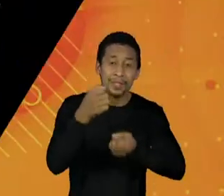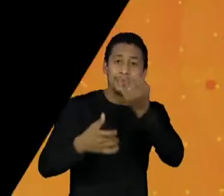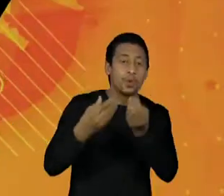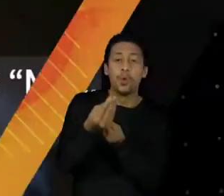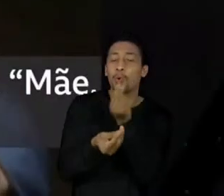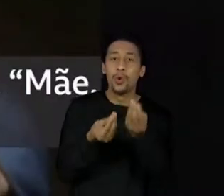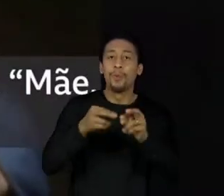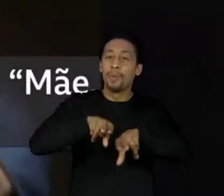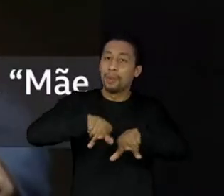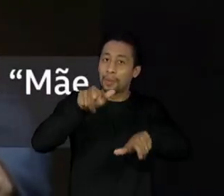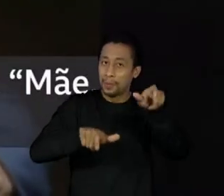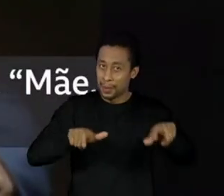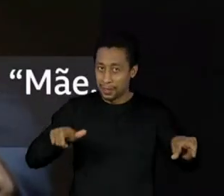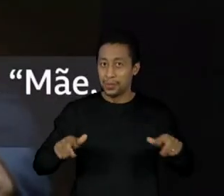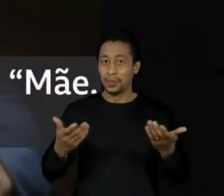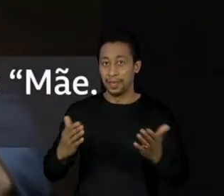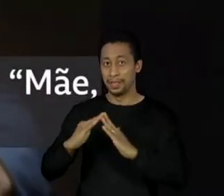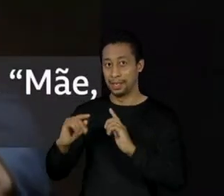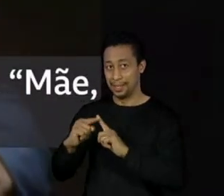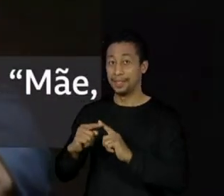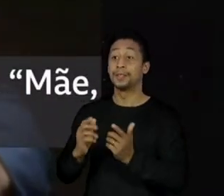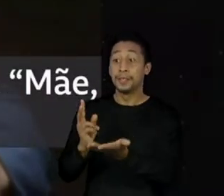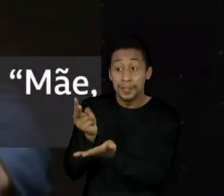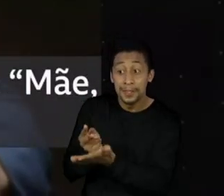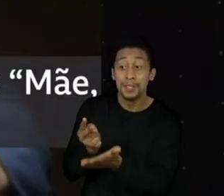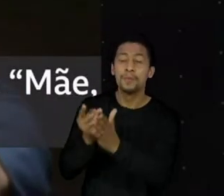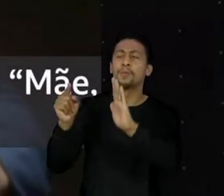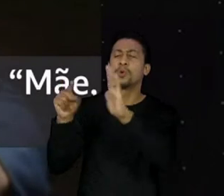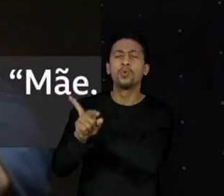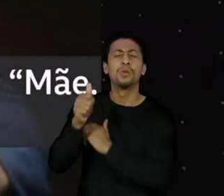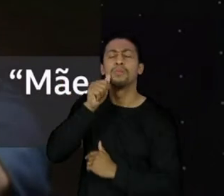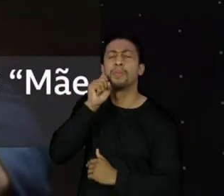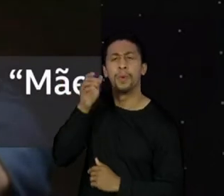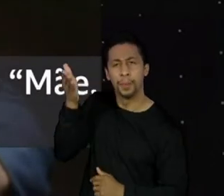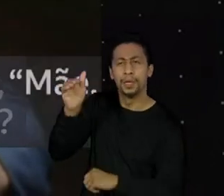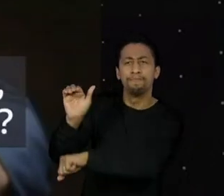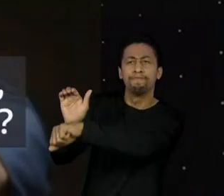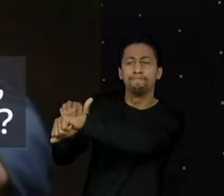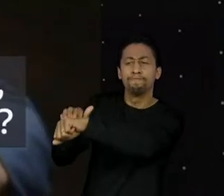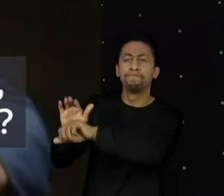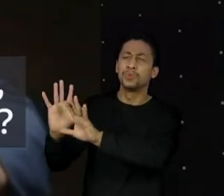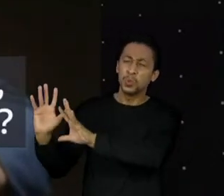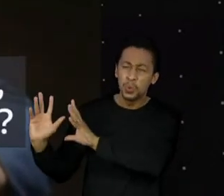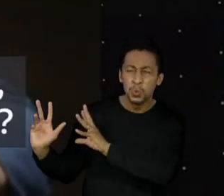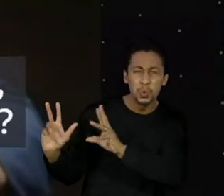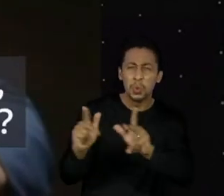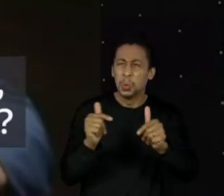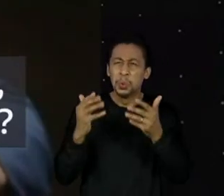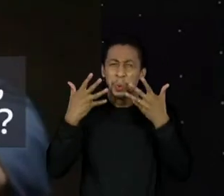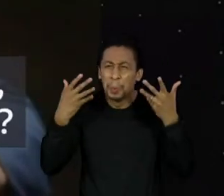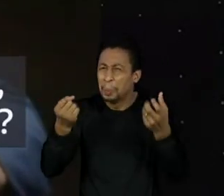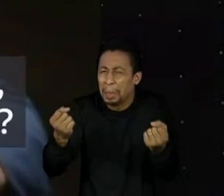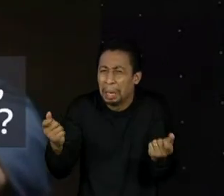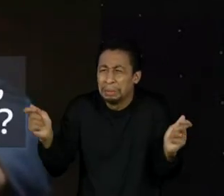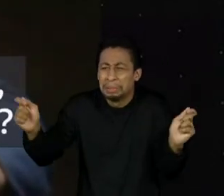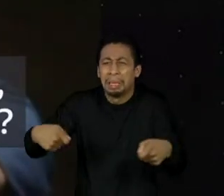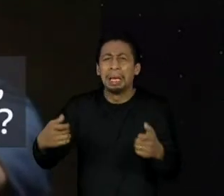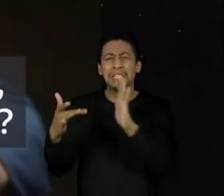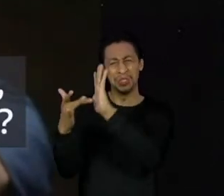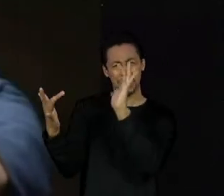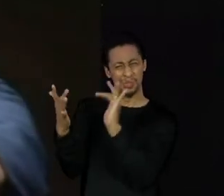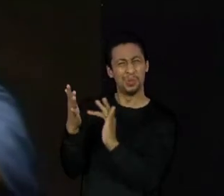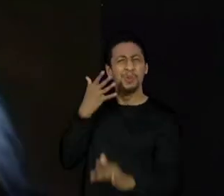igreja. And I always asked my mother, I said, "Mother, how come is everything white? I said, why is Jesus white with blonde hair and blue